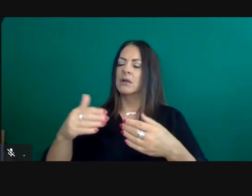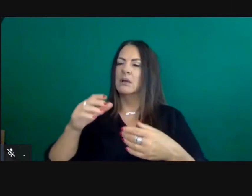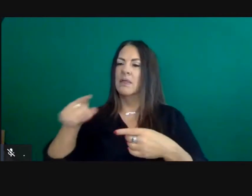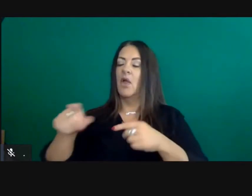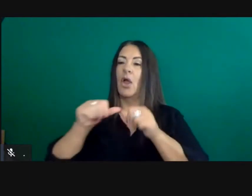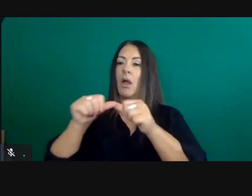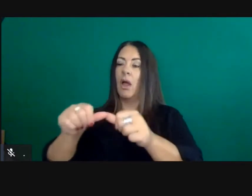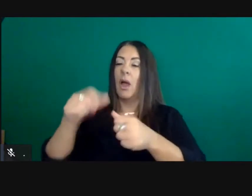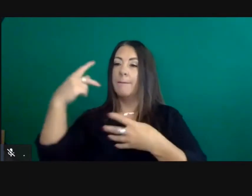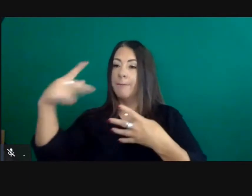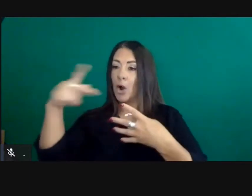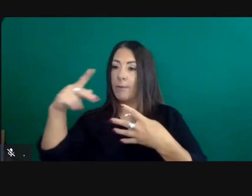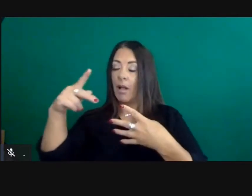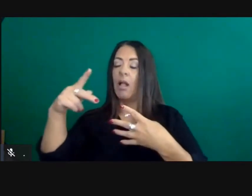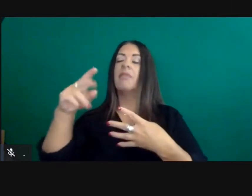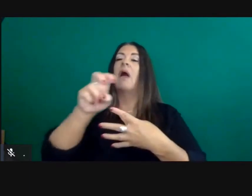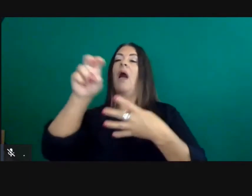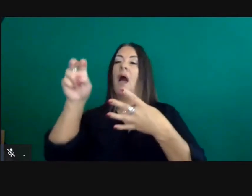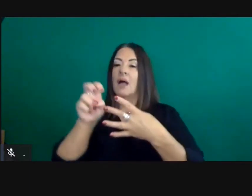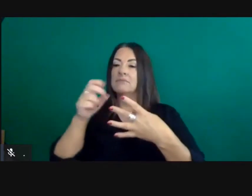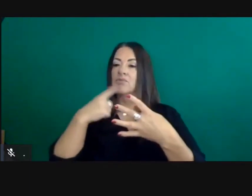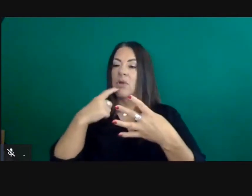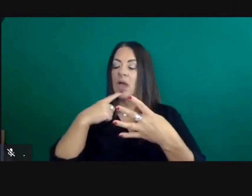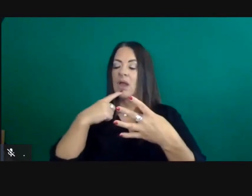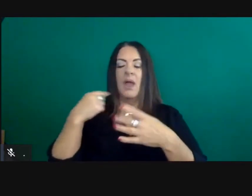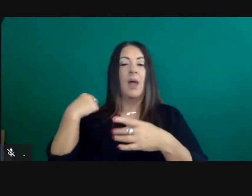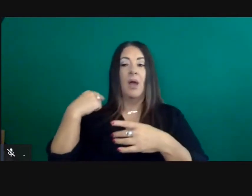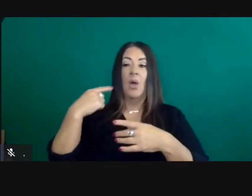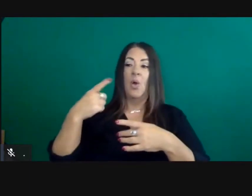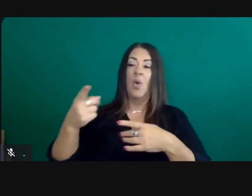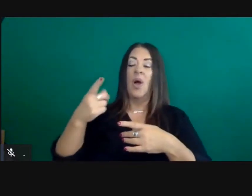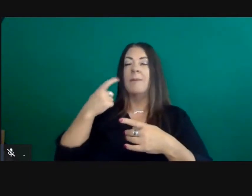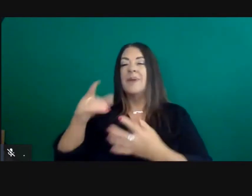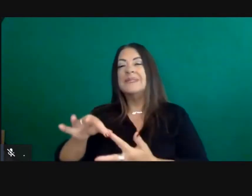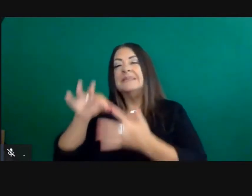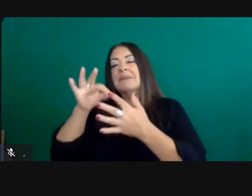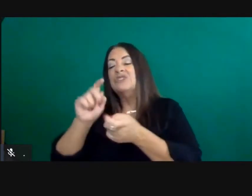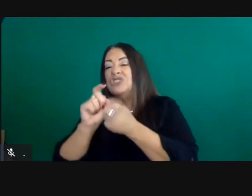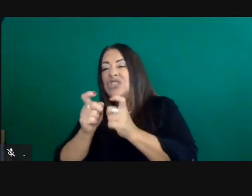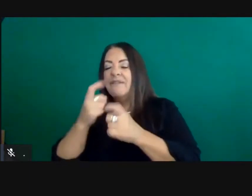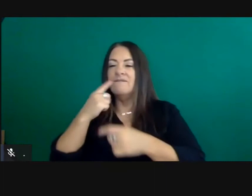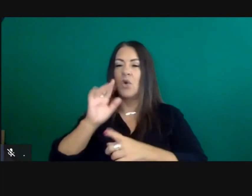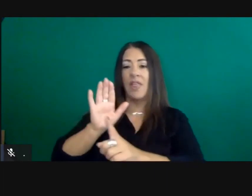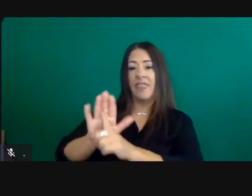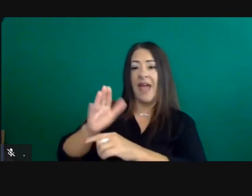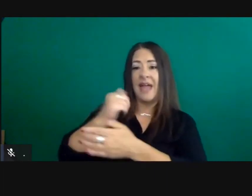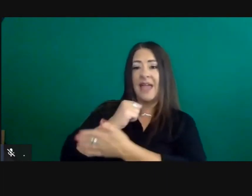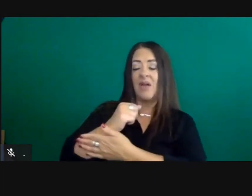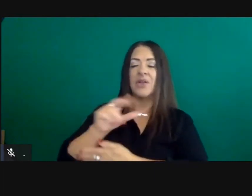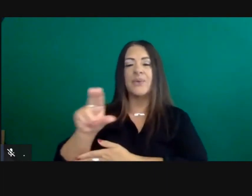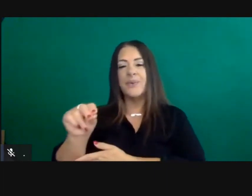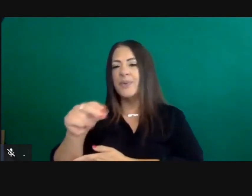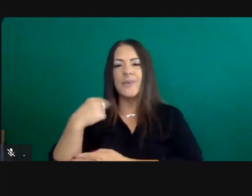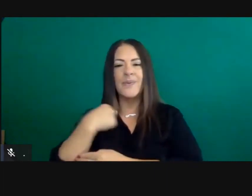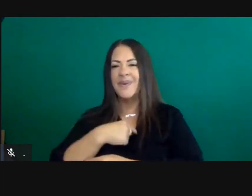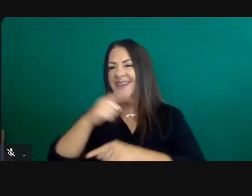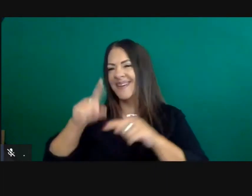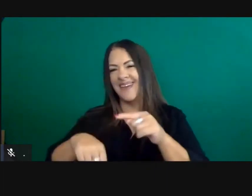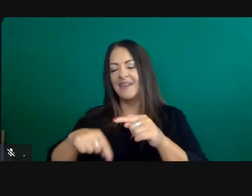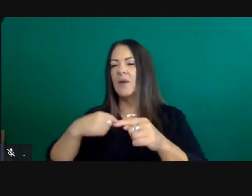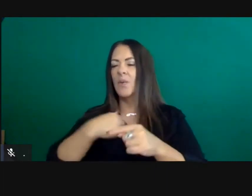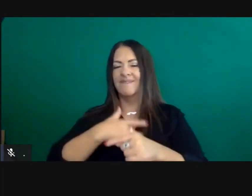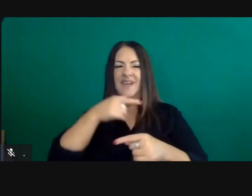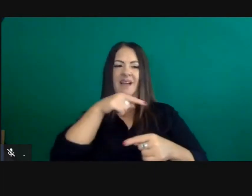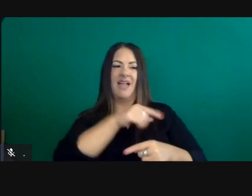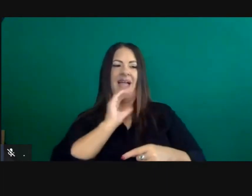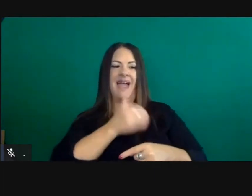not going to compromise the process that we've set out now. As an earlier question asked, do we think it's working? We do, and we